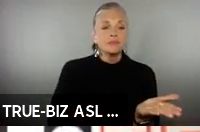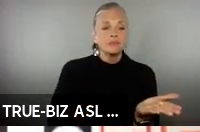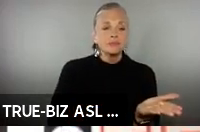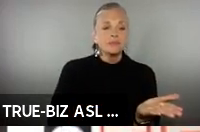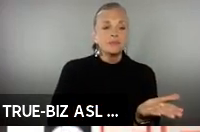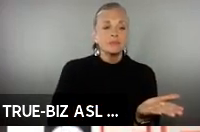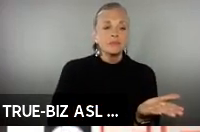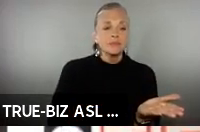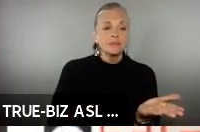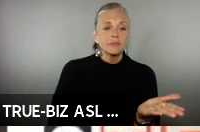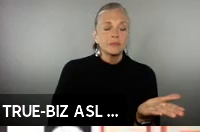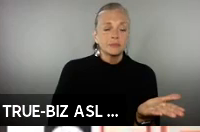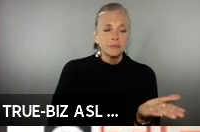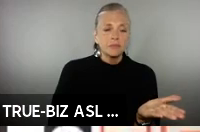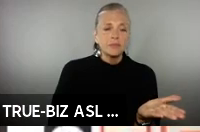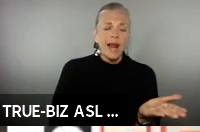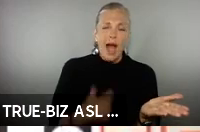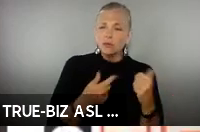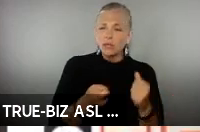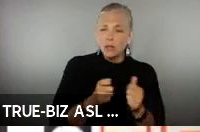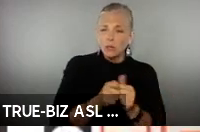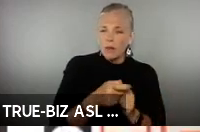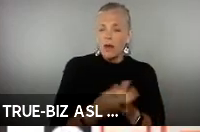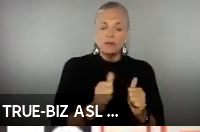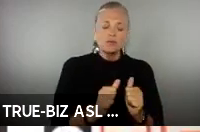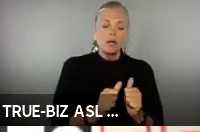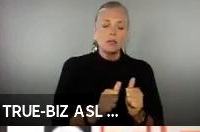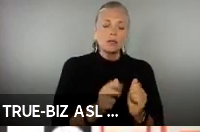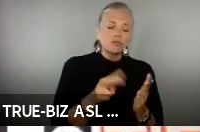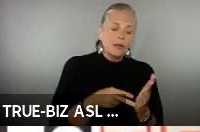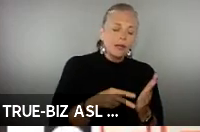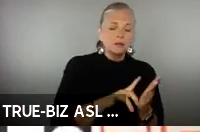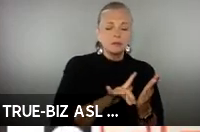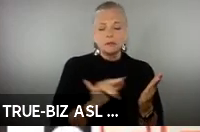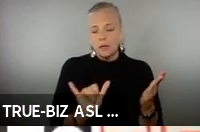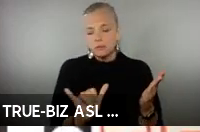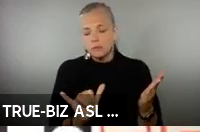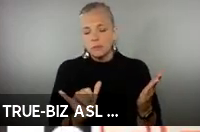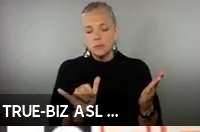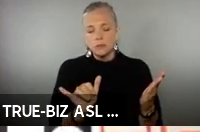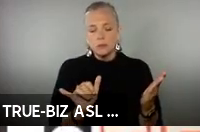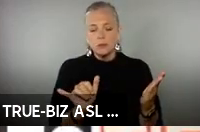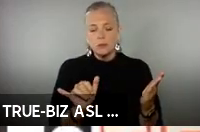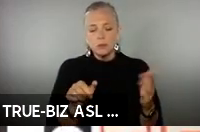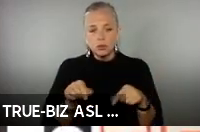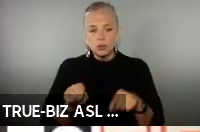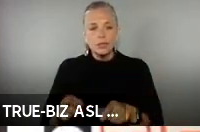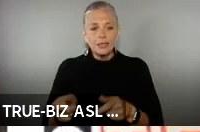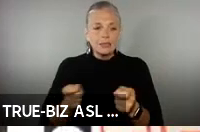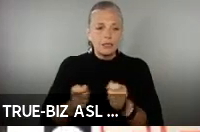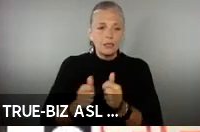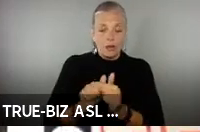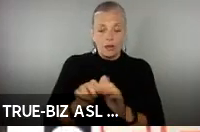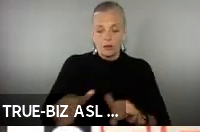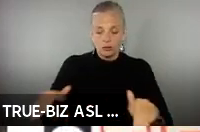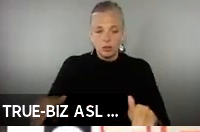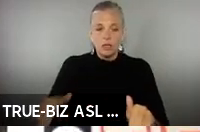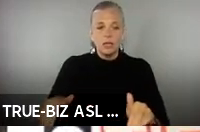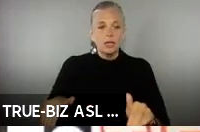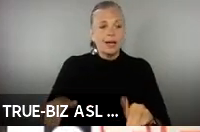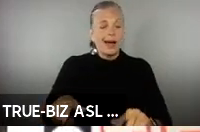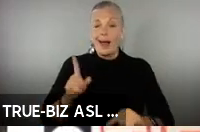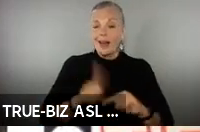dealing with, I was trying to read it offhand while dealing with children, and I